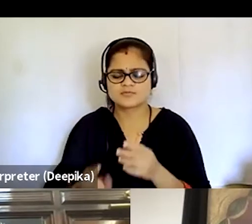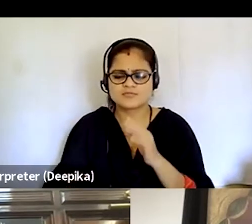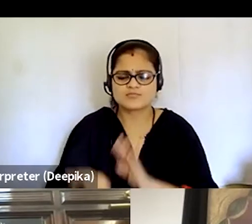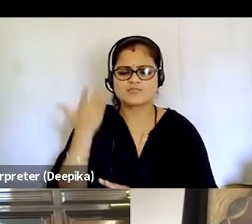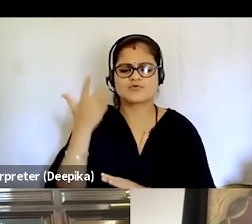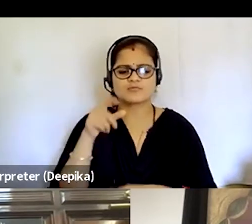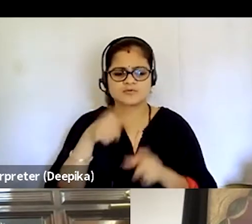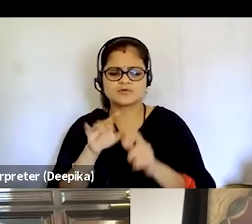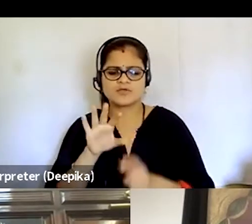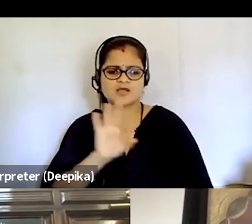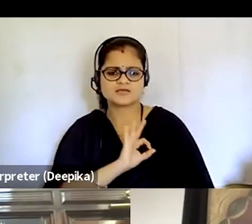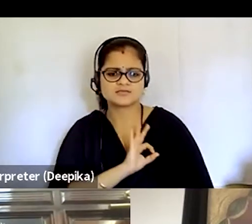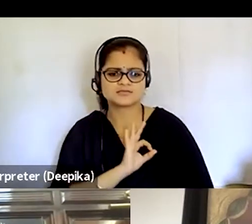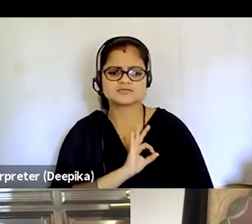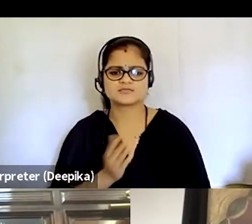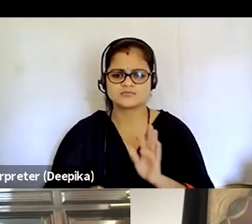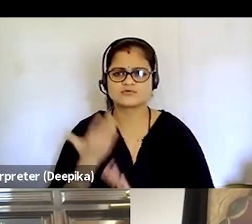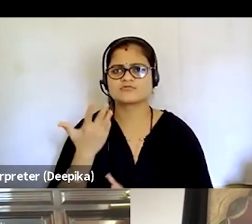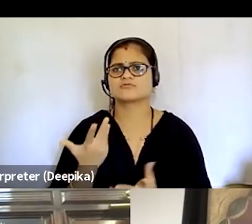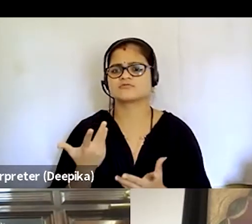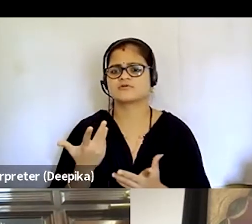on any particular night?